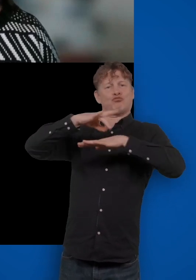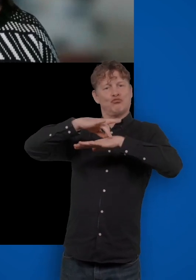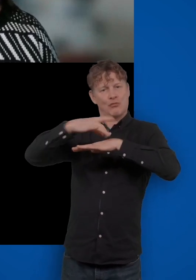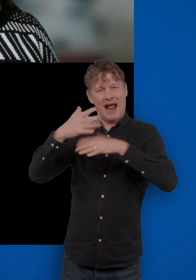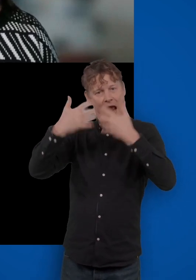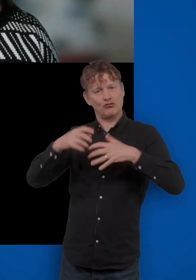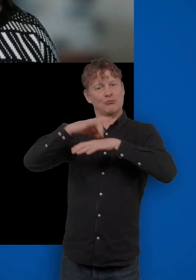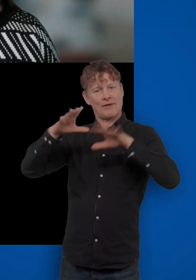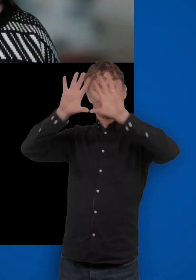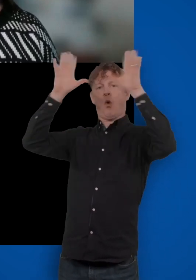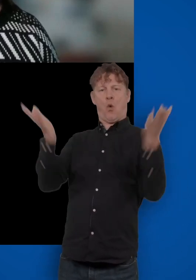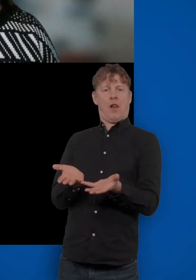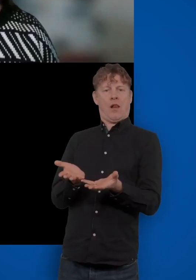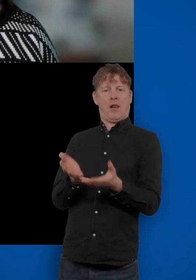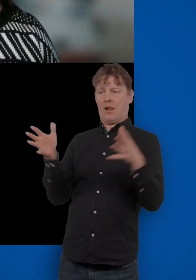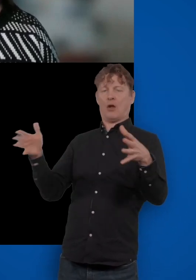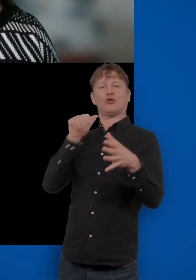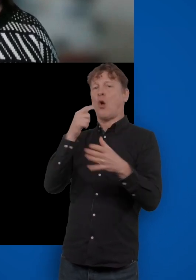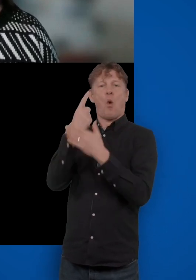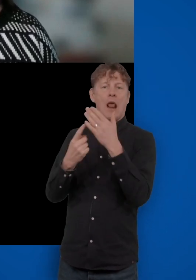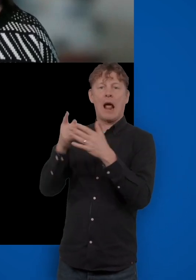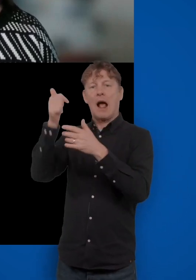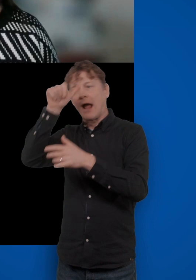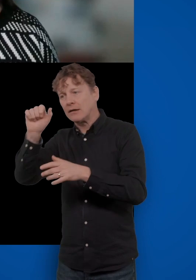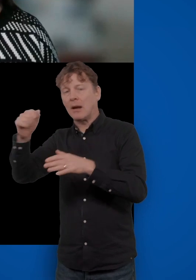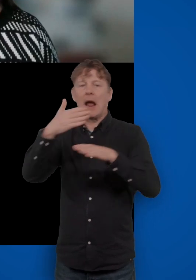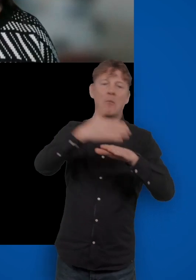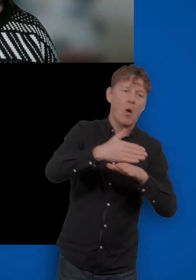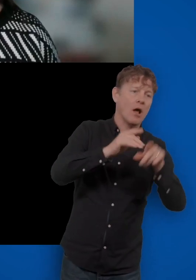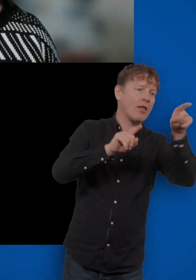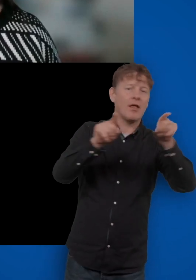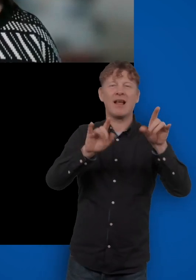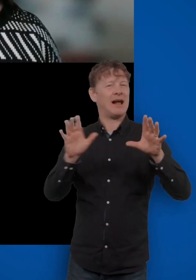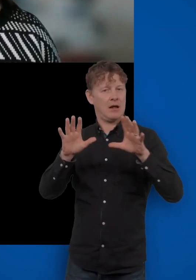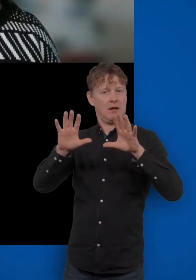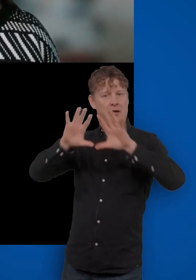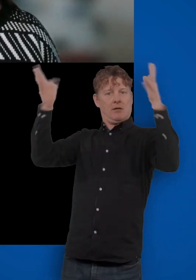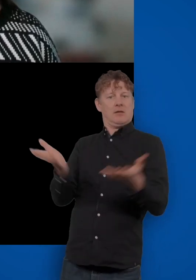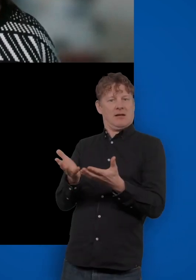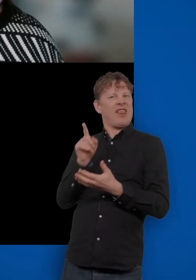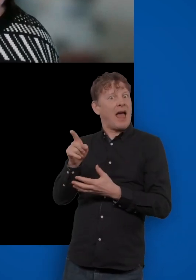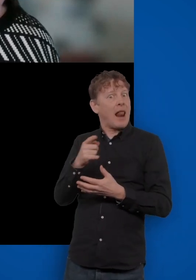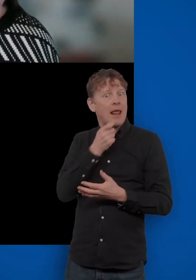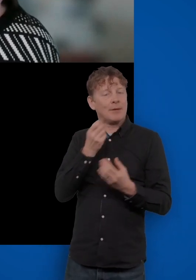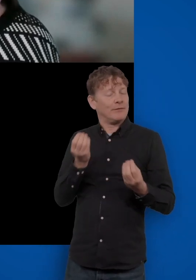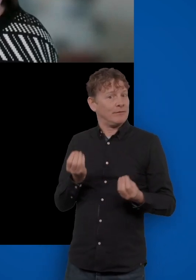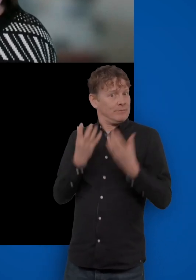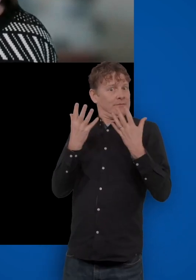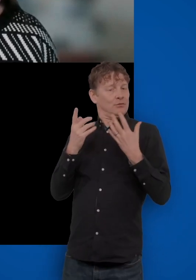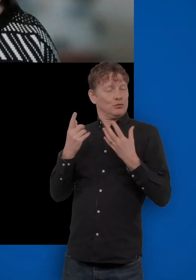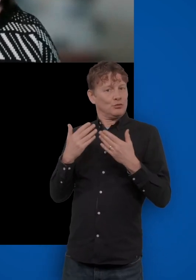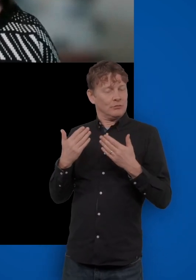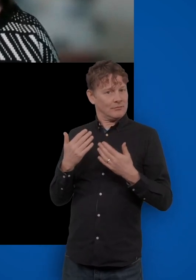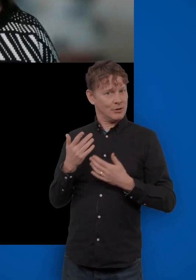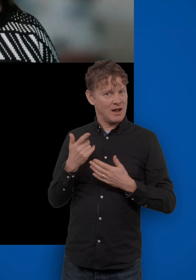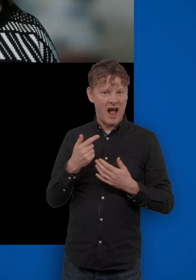as a whole rather than us as an employer at the Academy. And I think that's something that was quite refreshing coming into this role, because I've worked in this